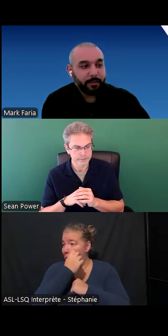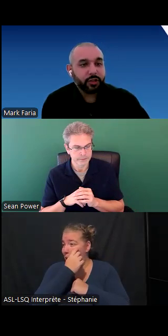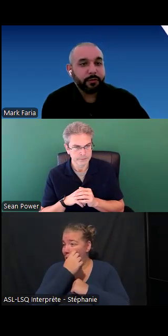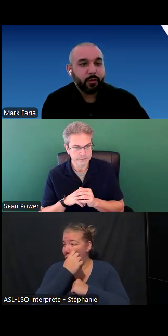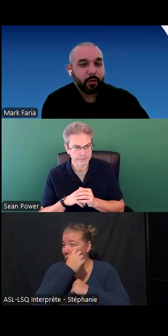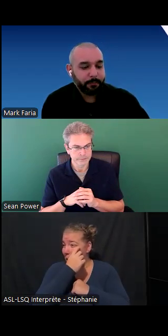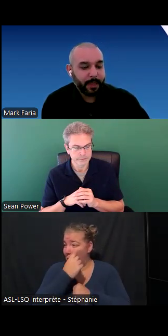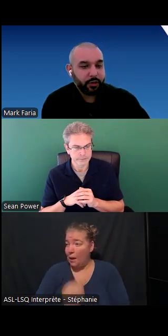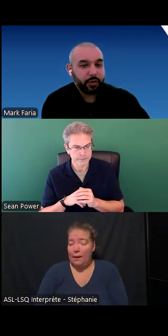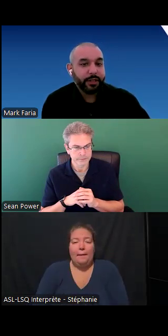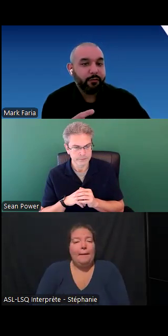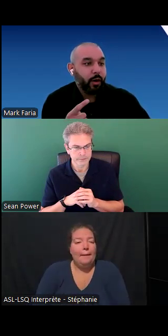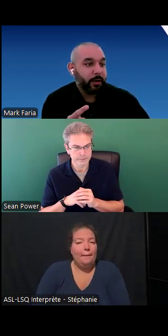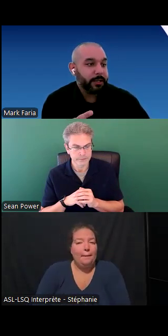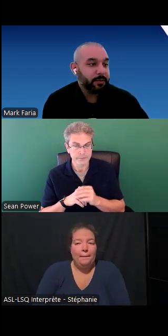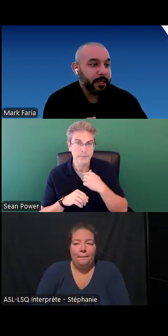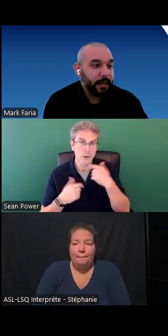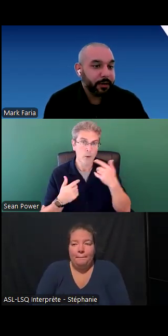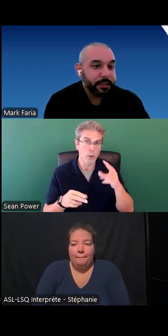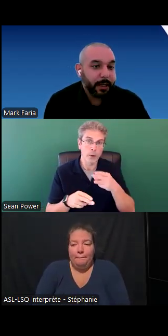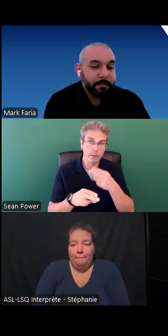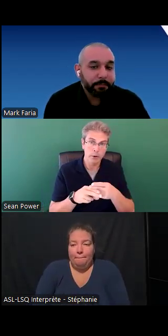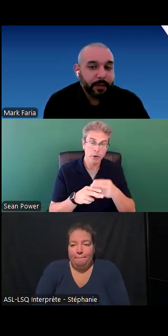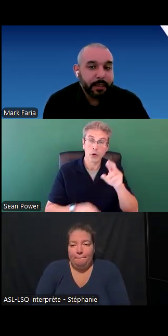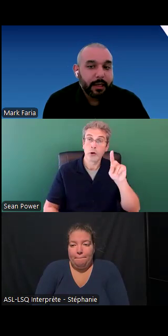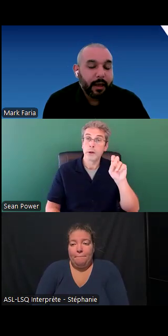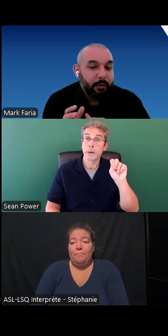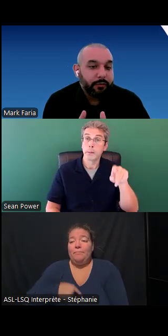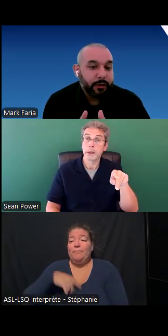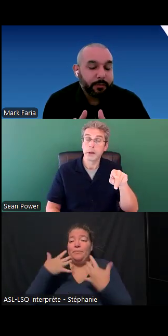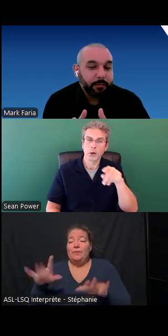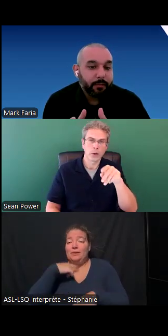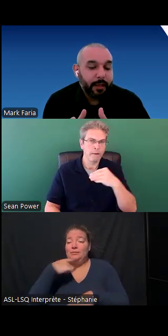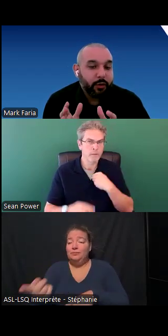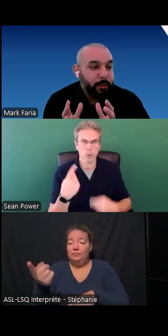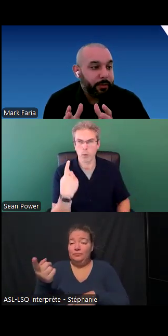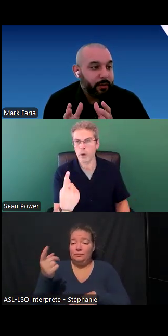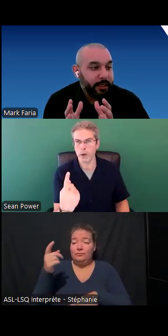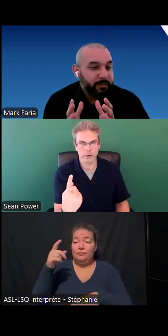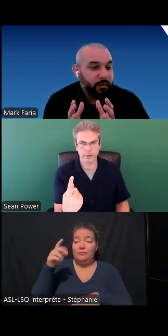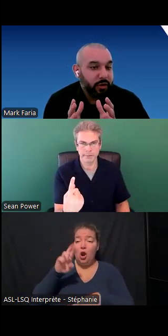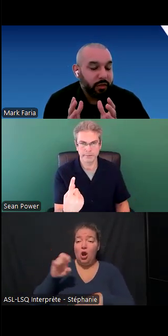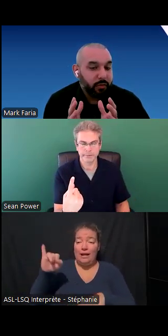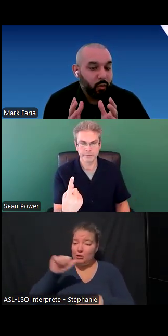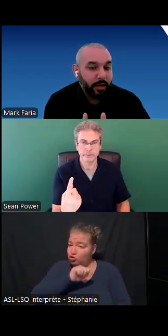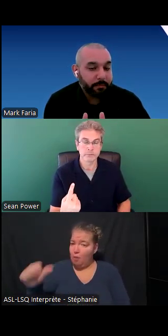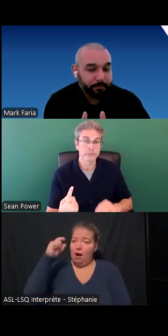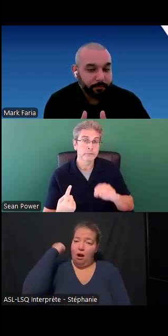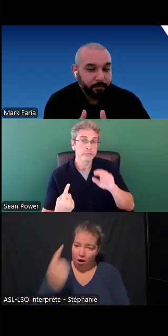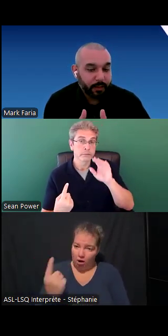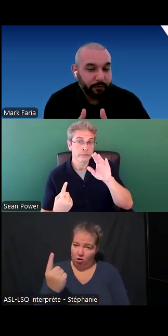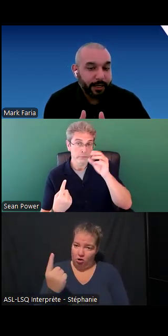So I mentioned before that you can only have one RDSP account at a time. However, if you open up an RDSP with